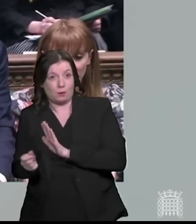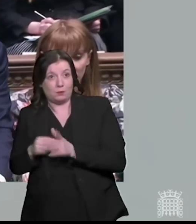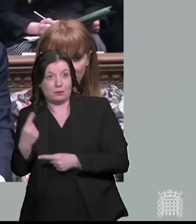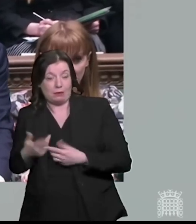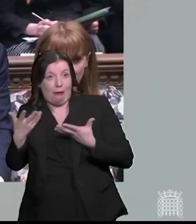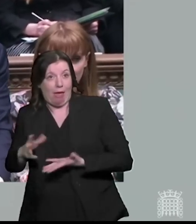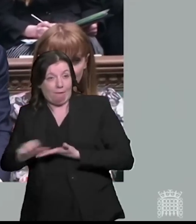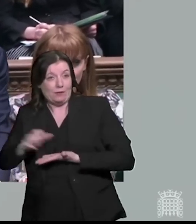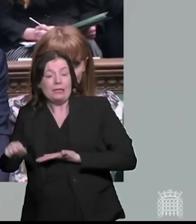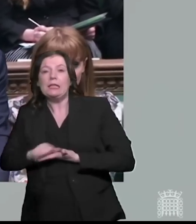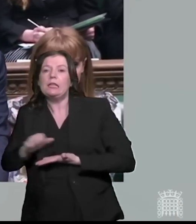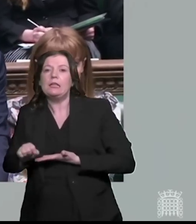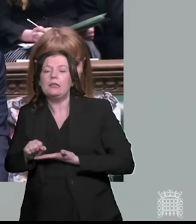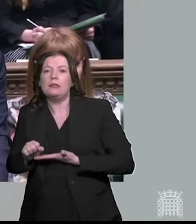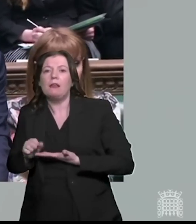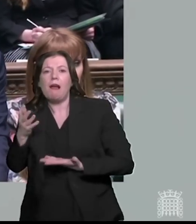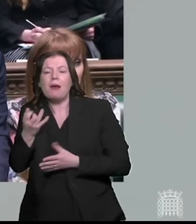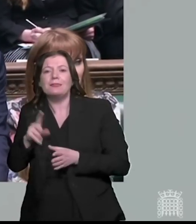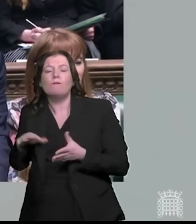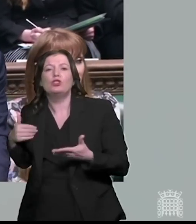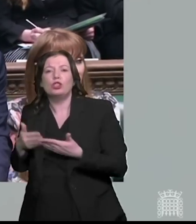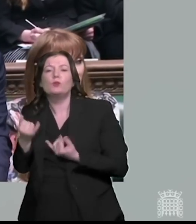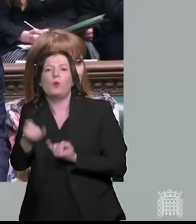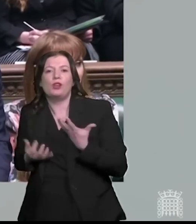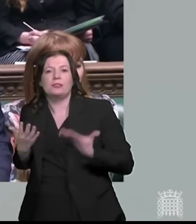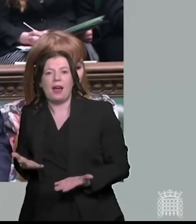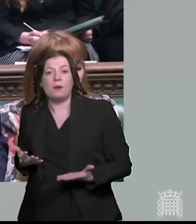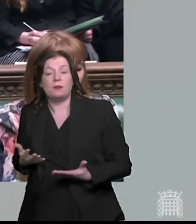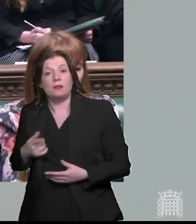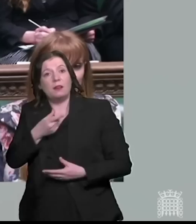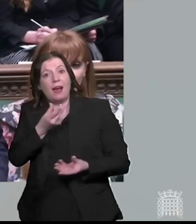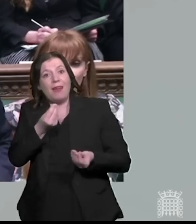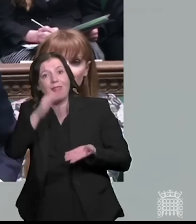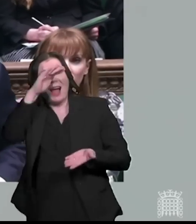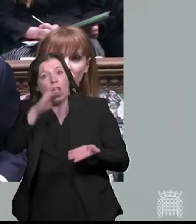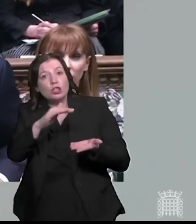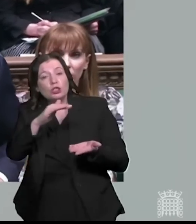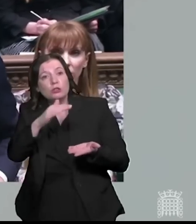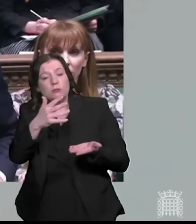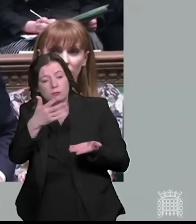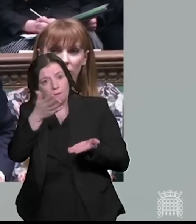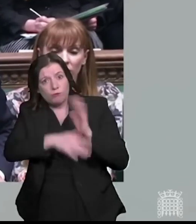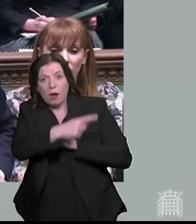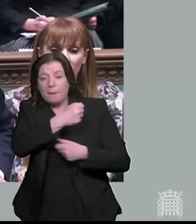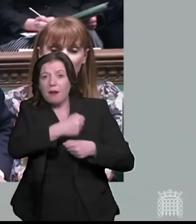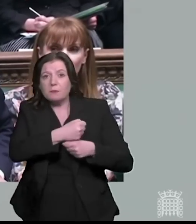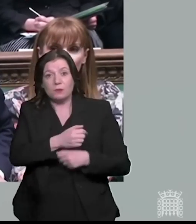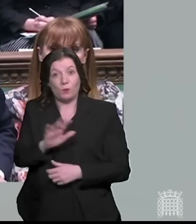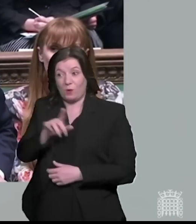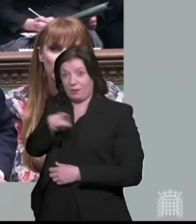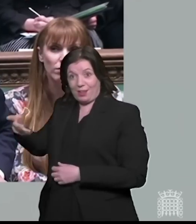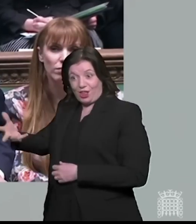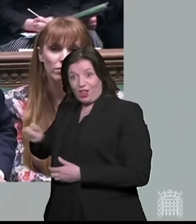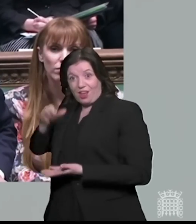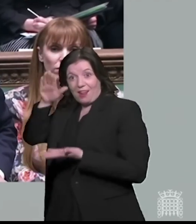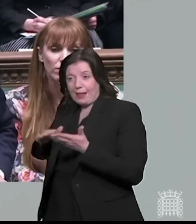years. And they know it's not the government that's lowering inflation, it's working people, earning less,